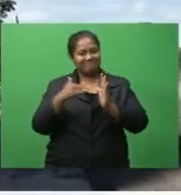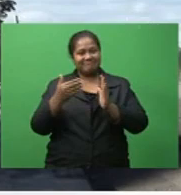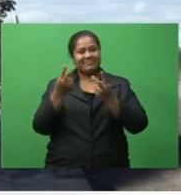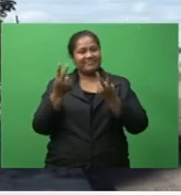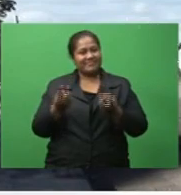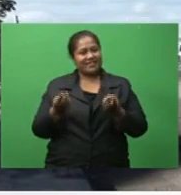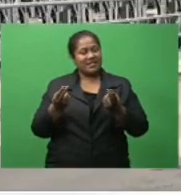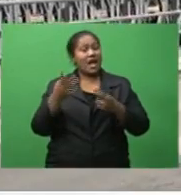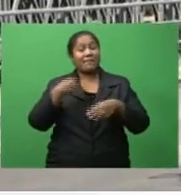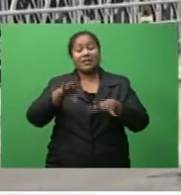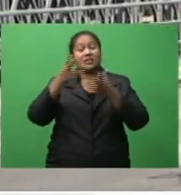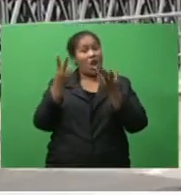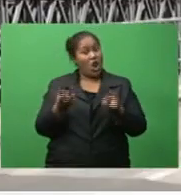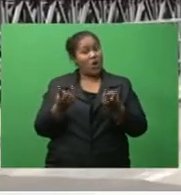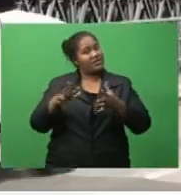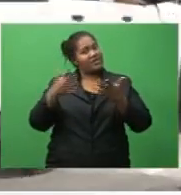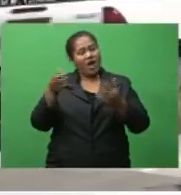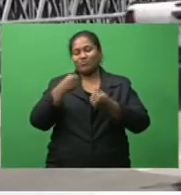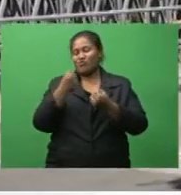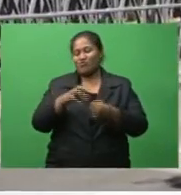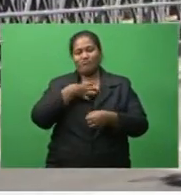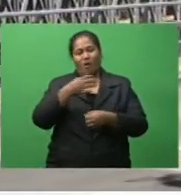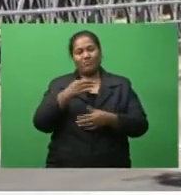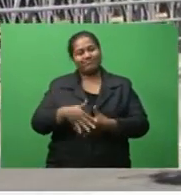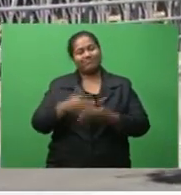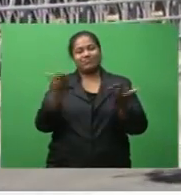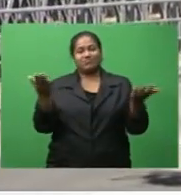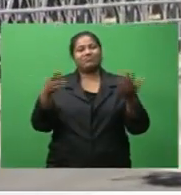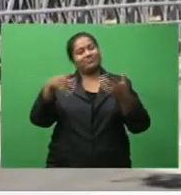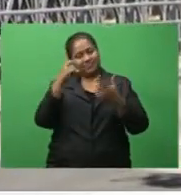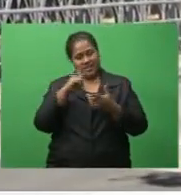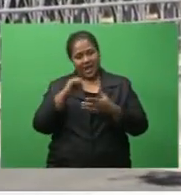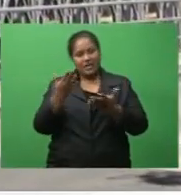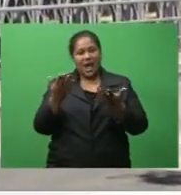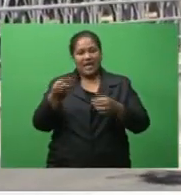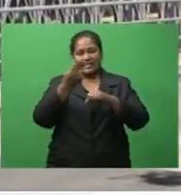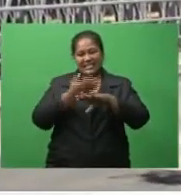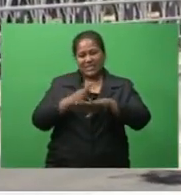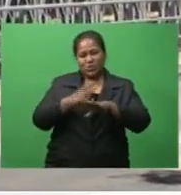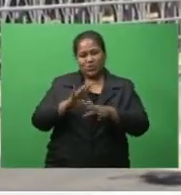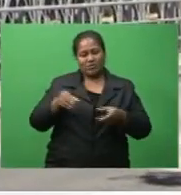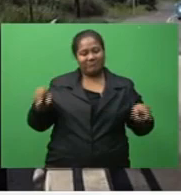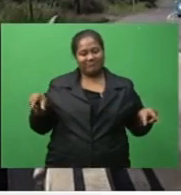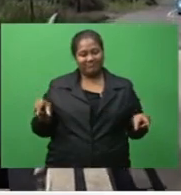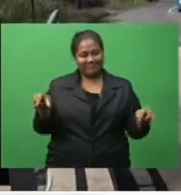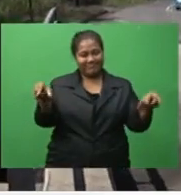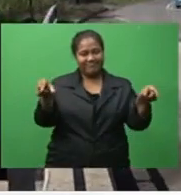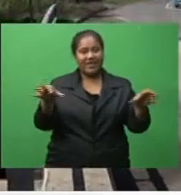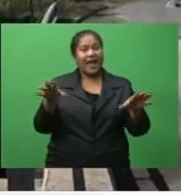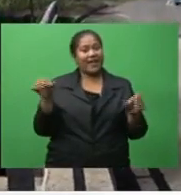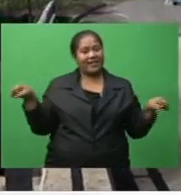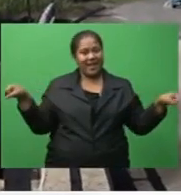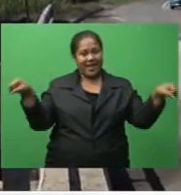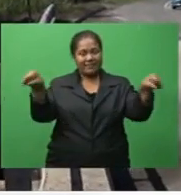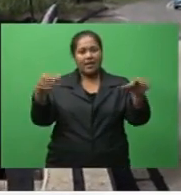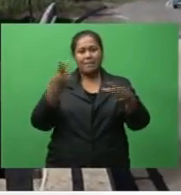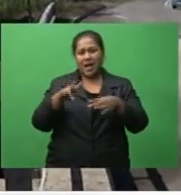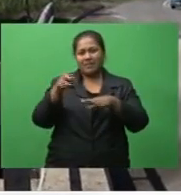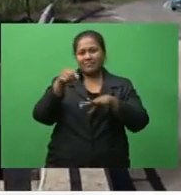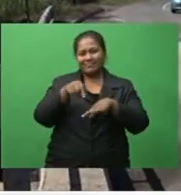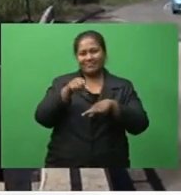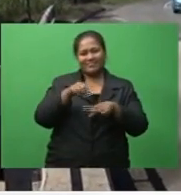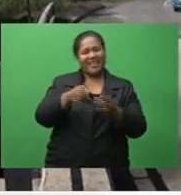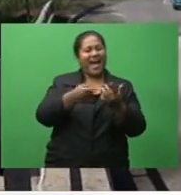completed, the load restriction has been removed. The bridge also has a new footpath and handrails. The Bailey bridges at